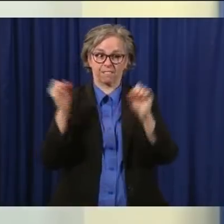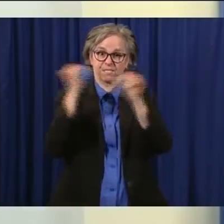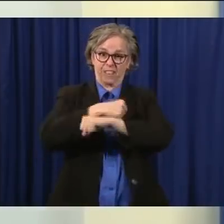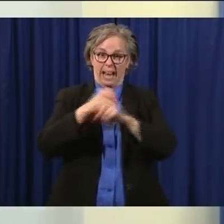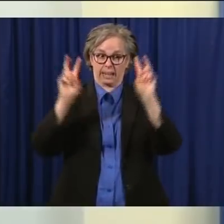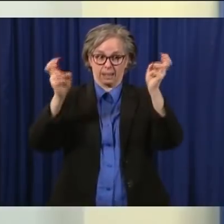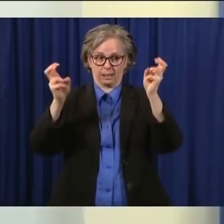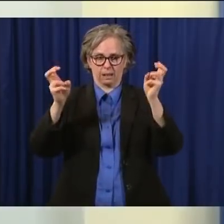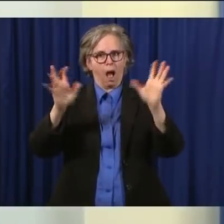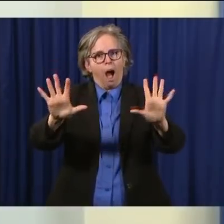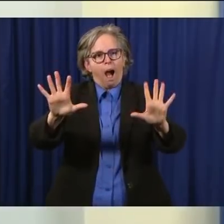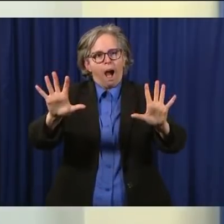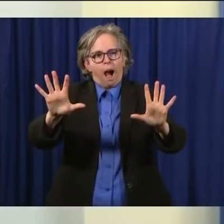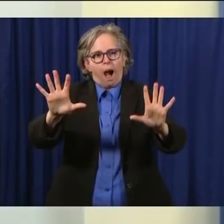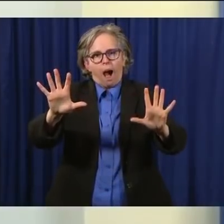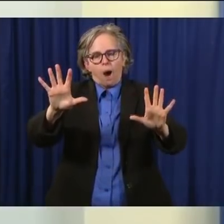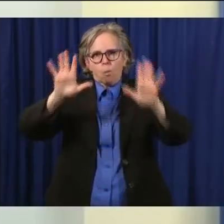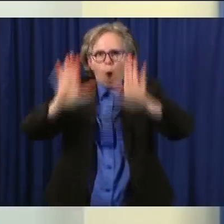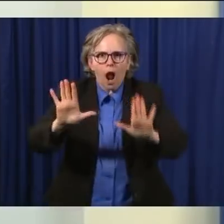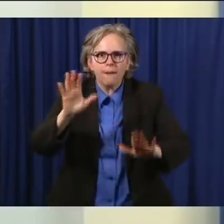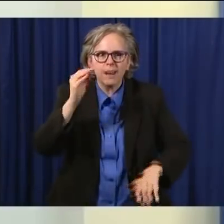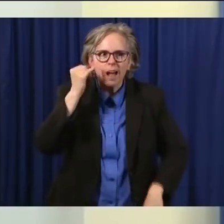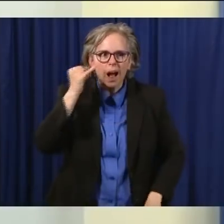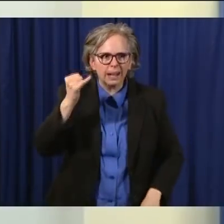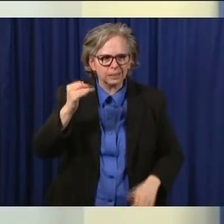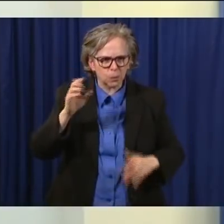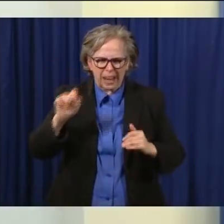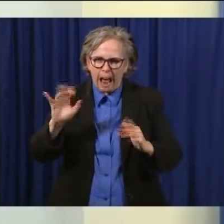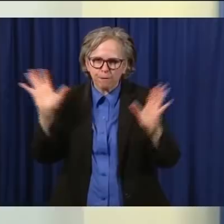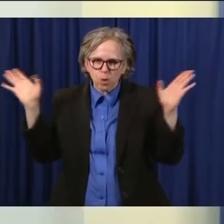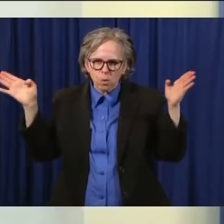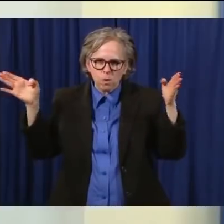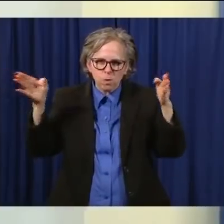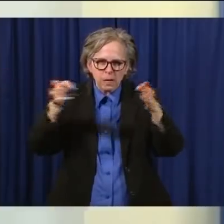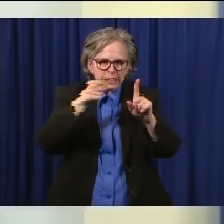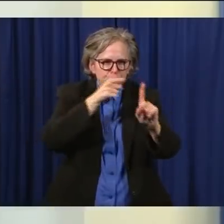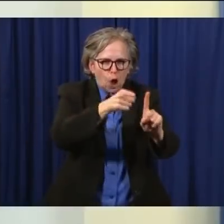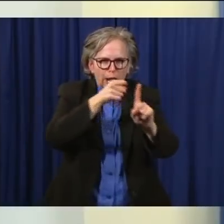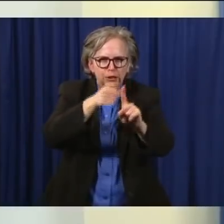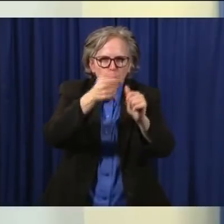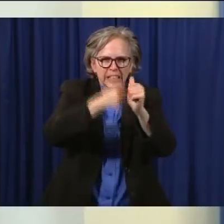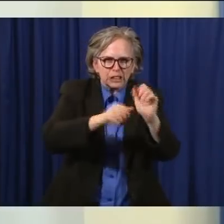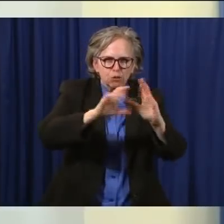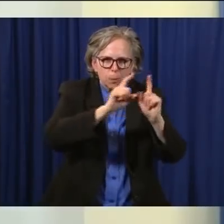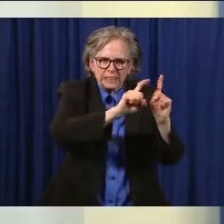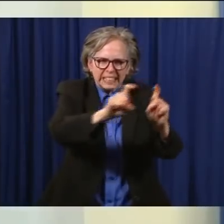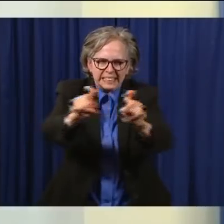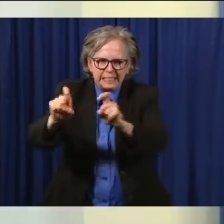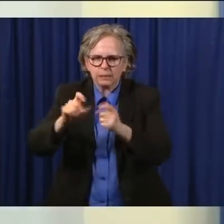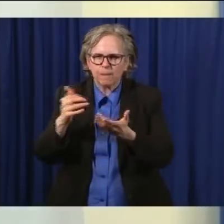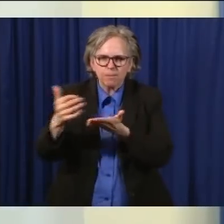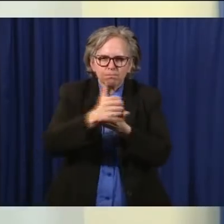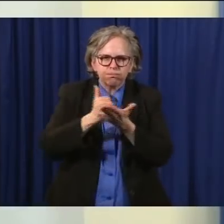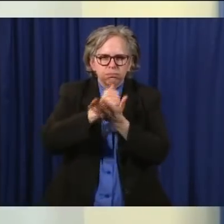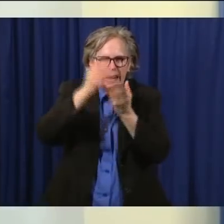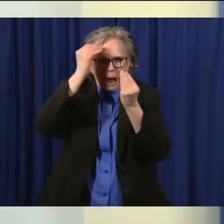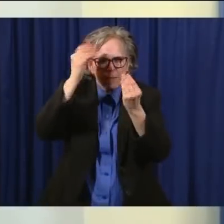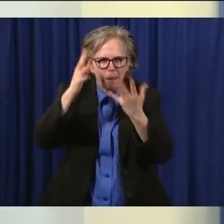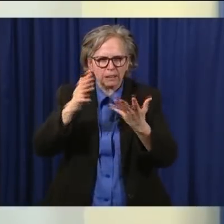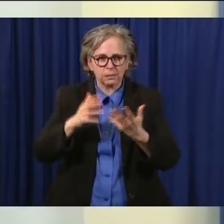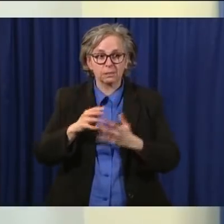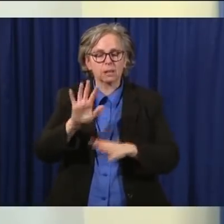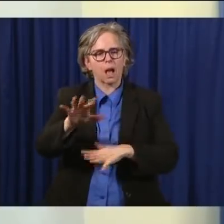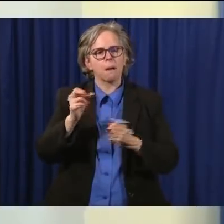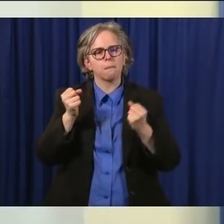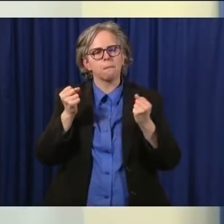data. We have to target our testing to make sure that no one is left behind in this, and this is for many minority groups. But